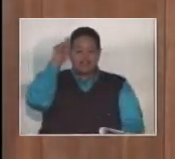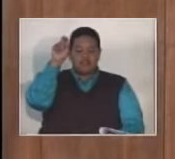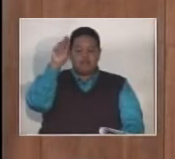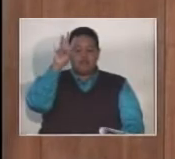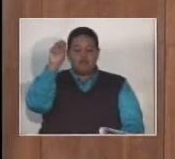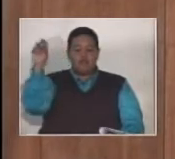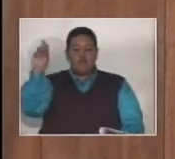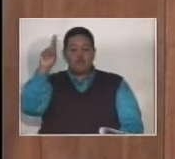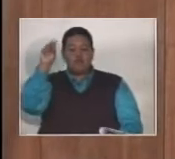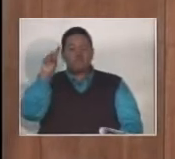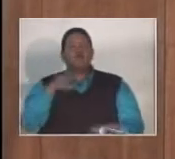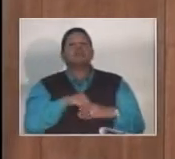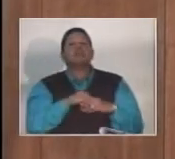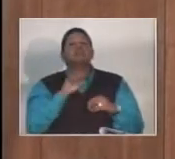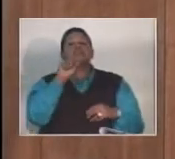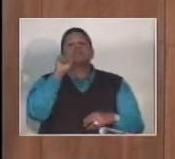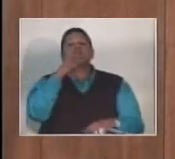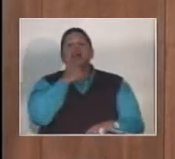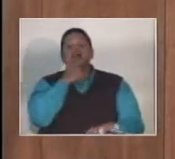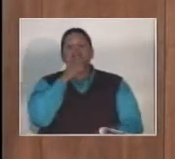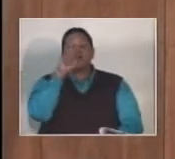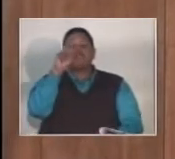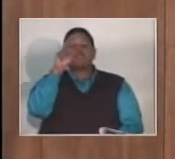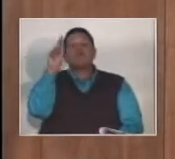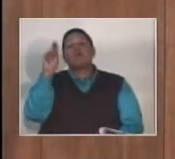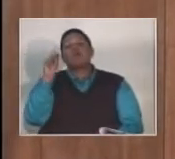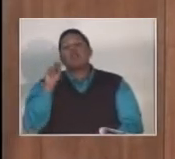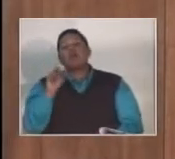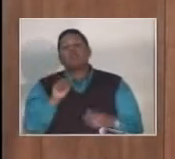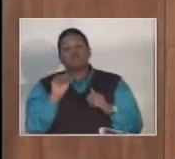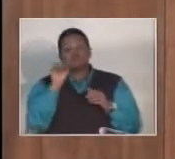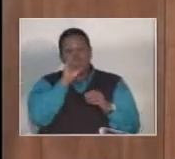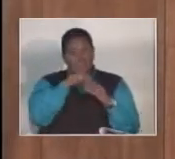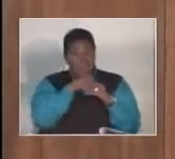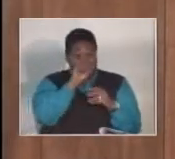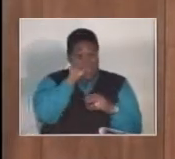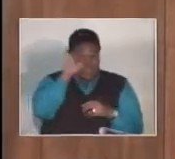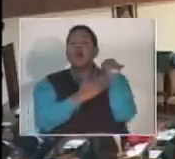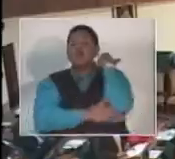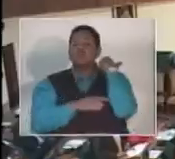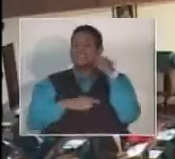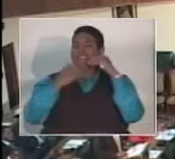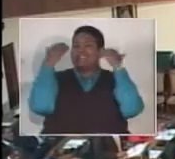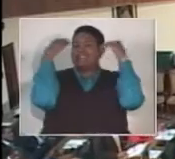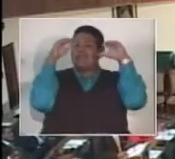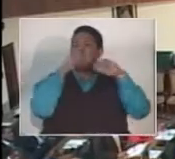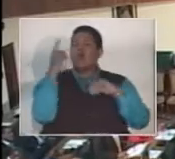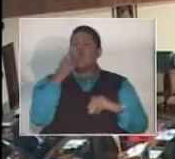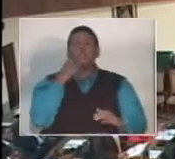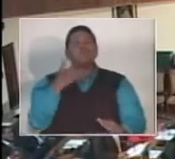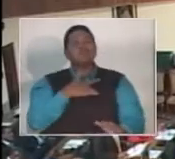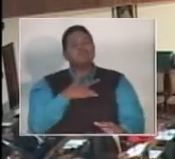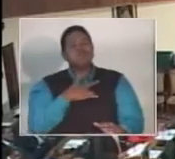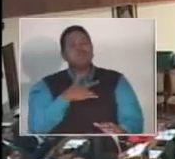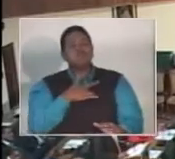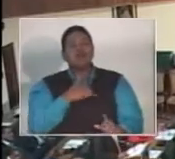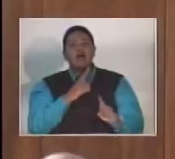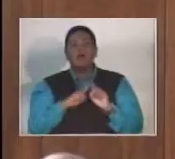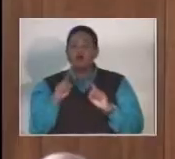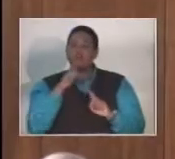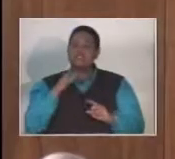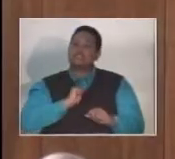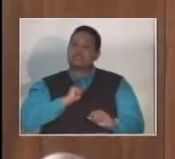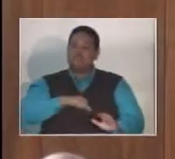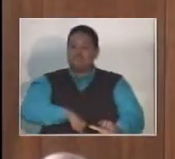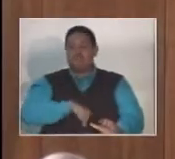and Vernon Drive in St. James, all of which have reached significant design stage. The minister with responsibility for housing was making